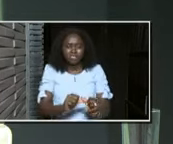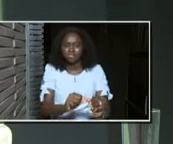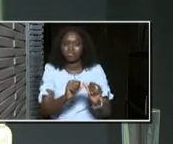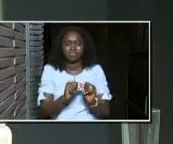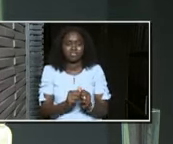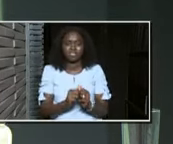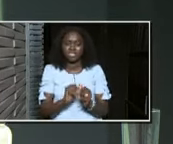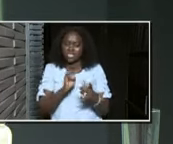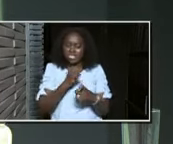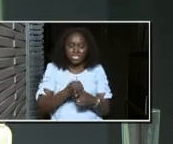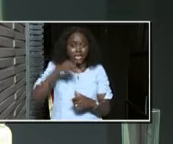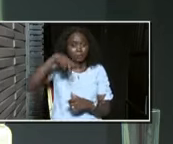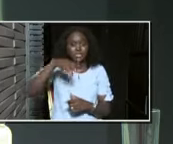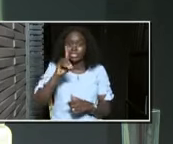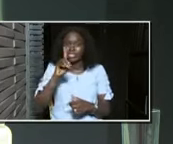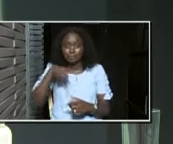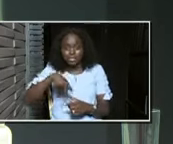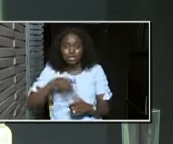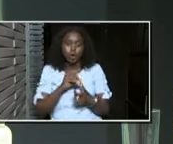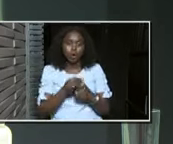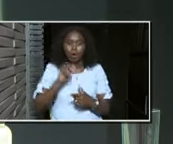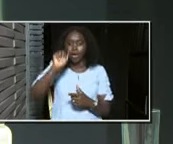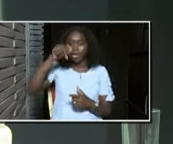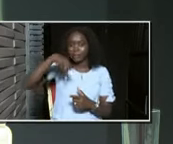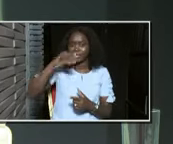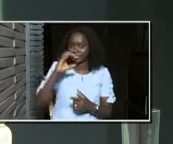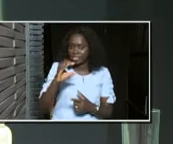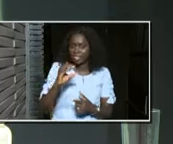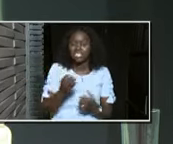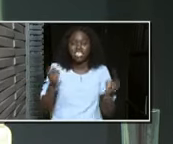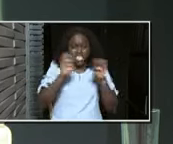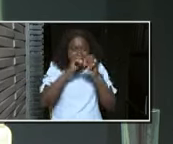either in PDP or in APC, and even now.